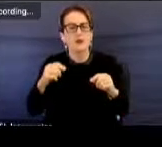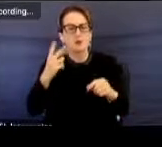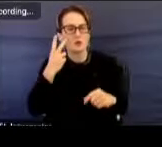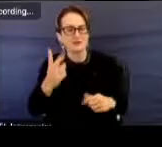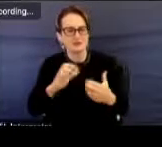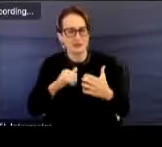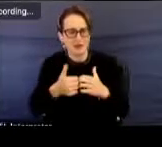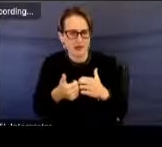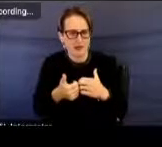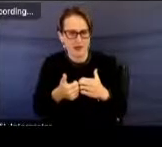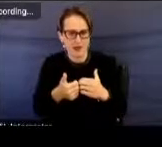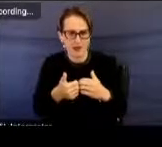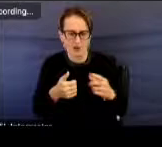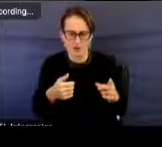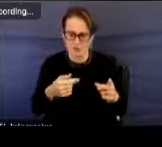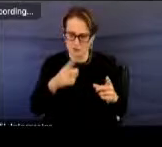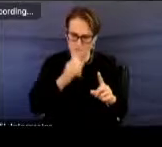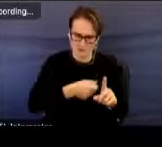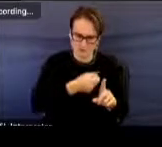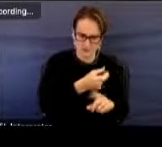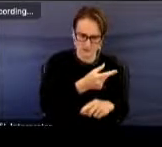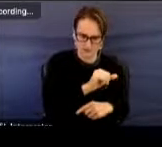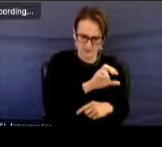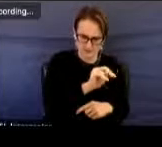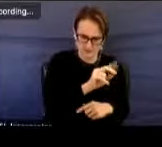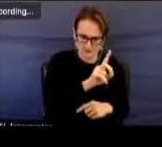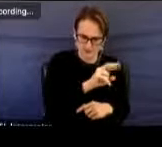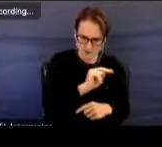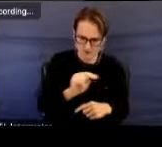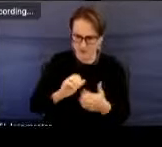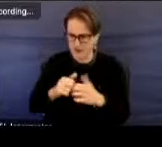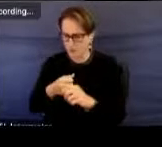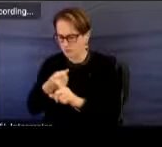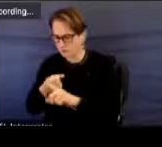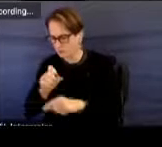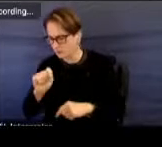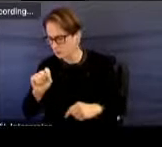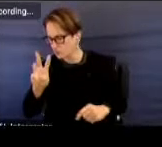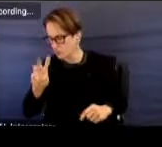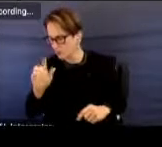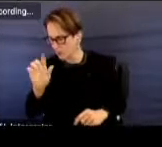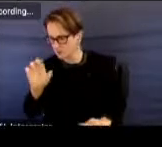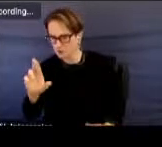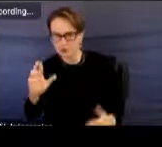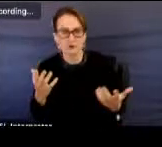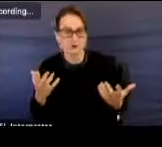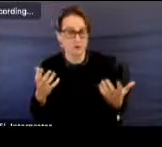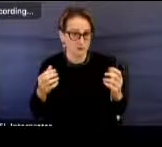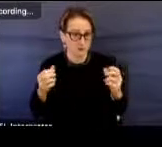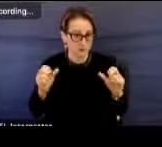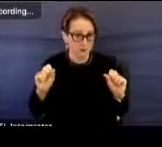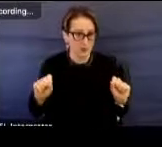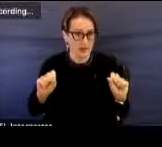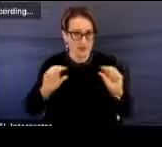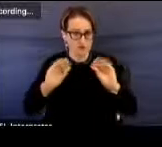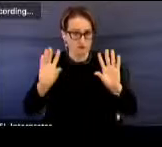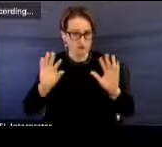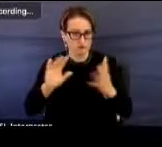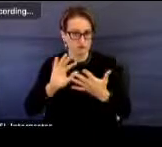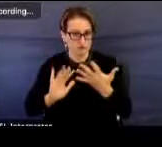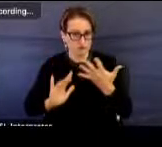the Strumwasser context, in the Gibson Dunn context, and we can do it that way if you'd like. That may be the most